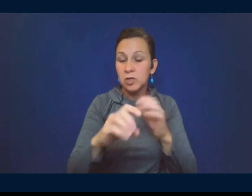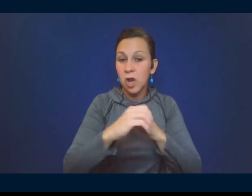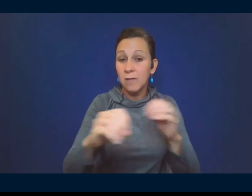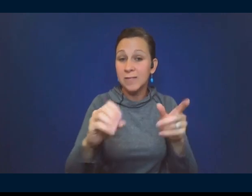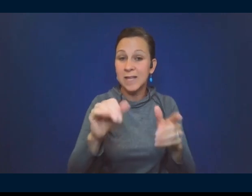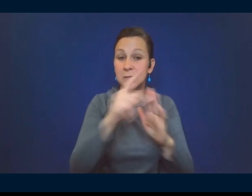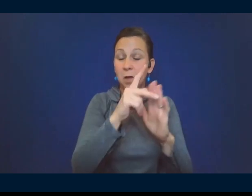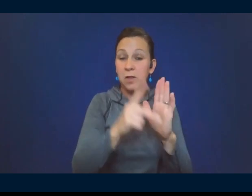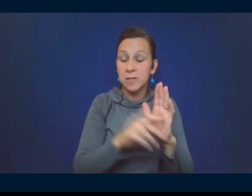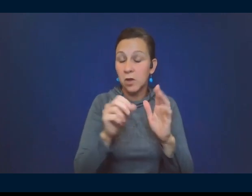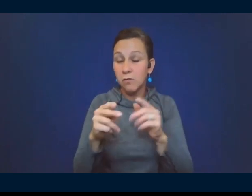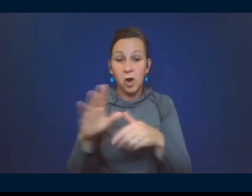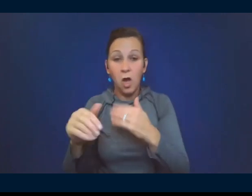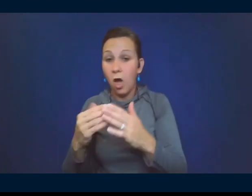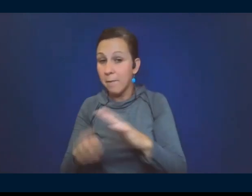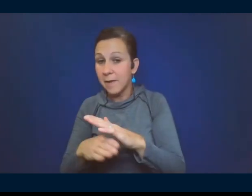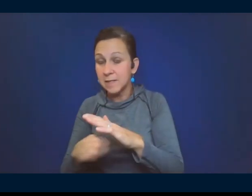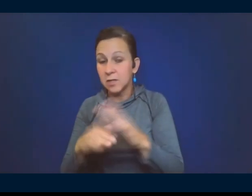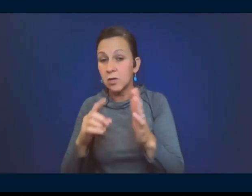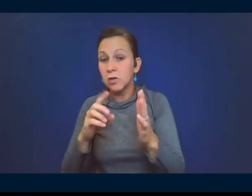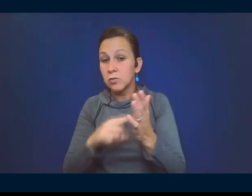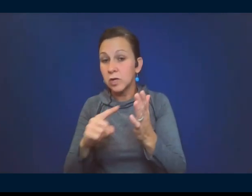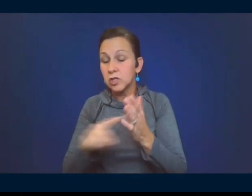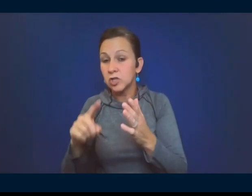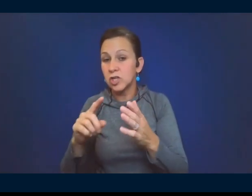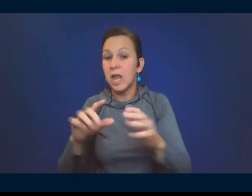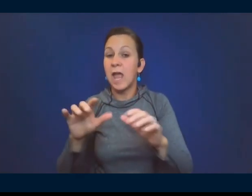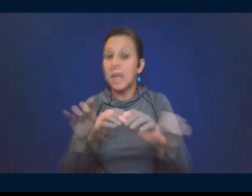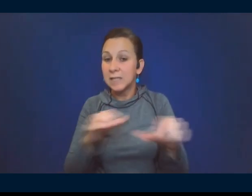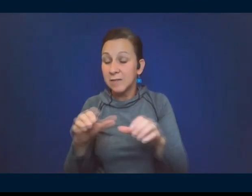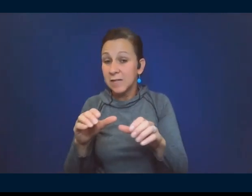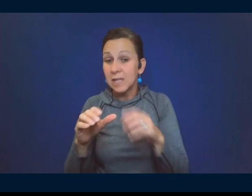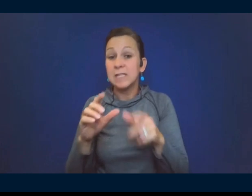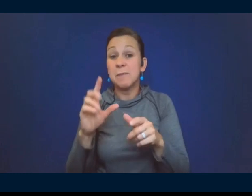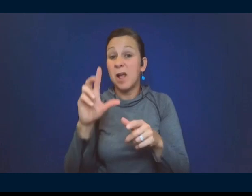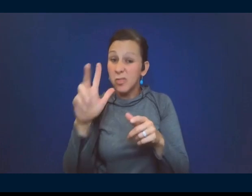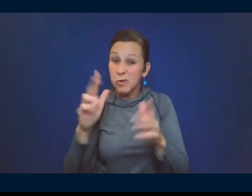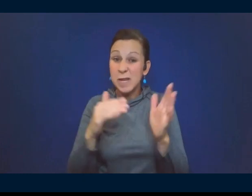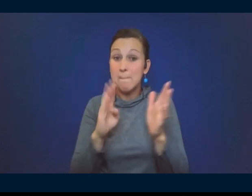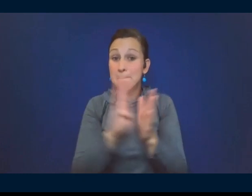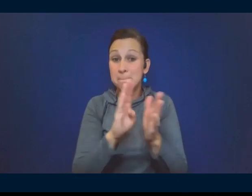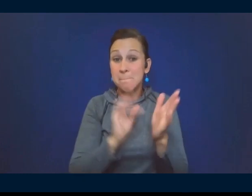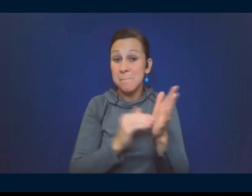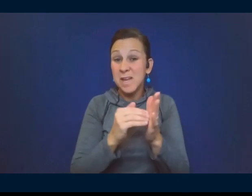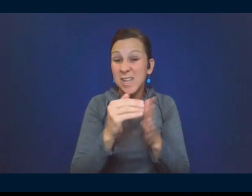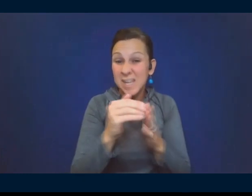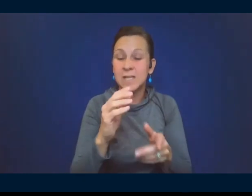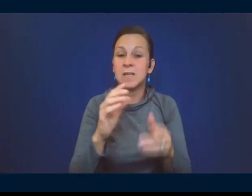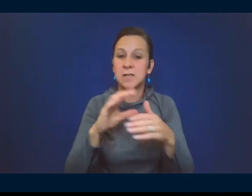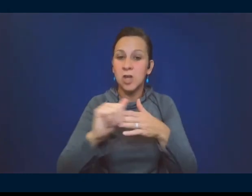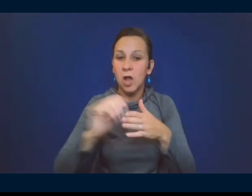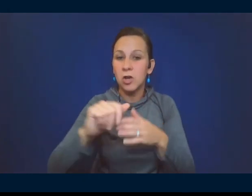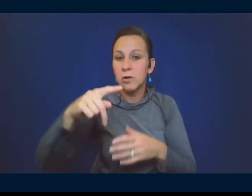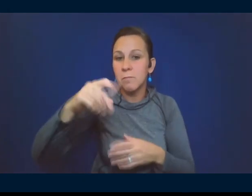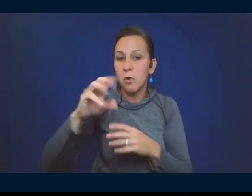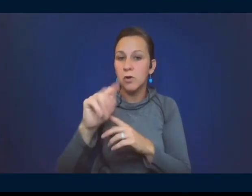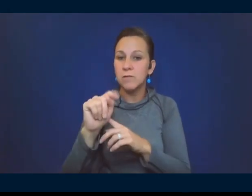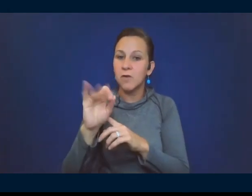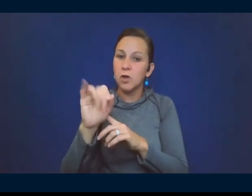over all basic research activities for DoD. It's about a $3 billion portfolio, primarily invested in